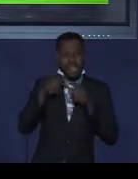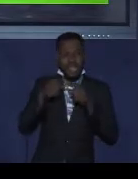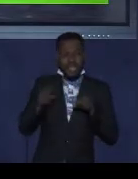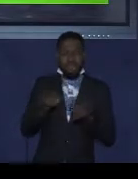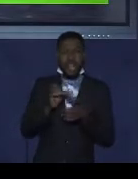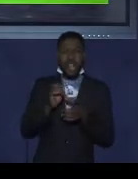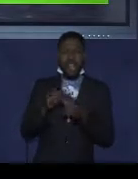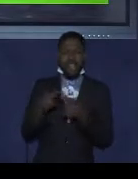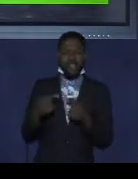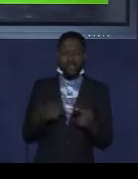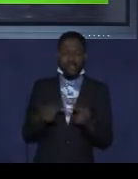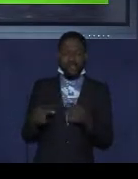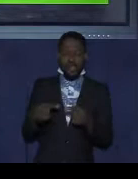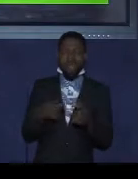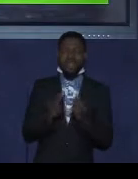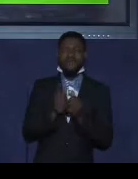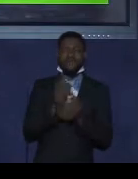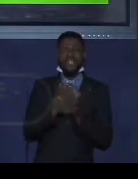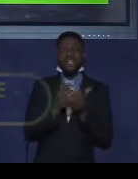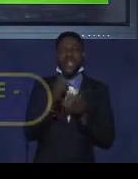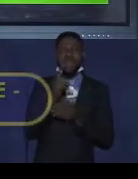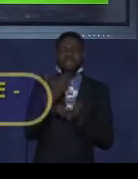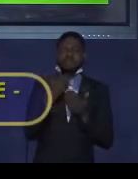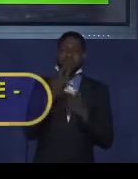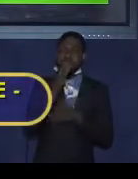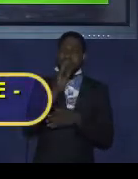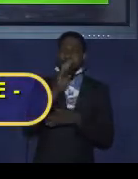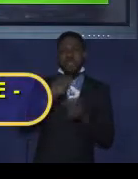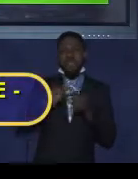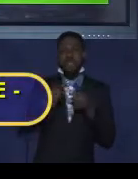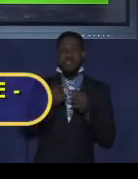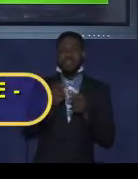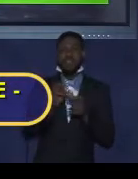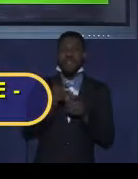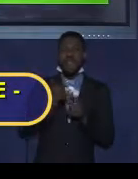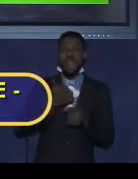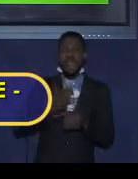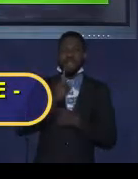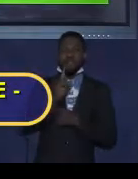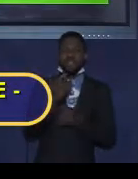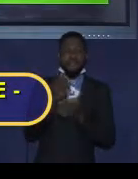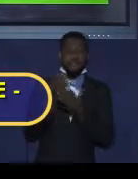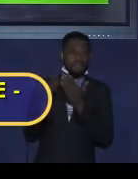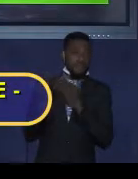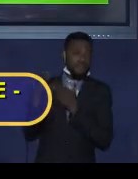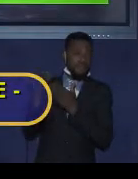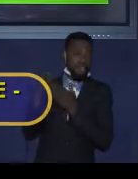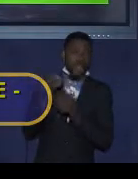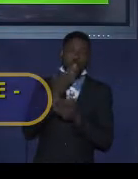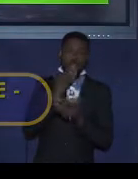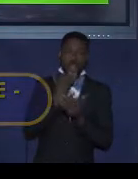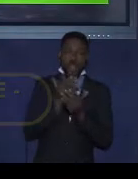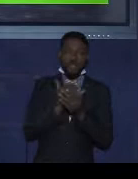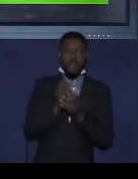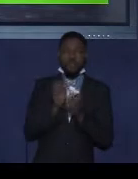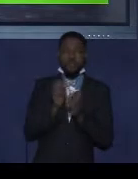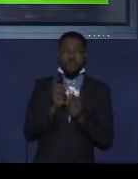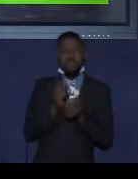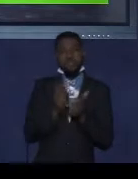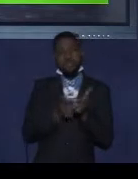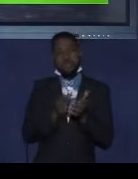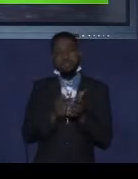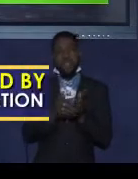disagreement or quarrel with somebody, maybe your friend or anybody before? Good.